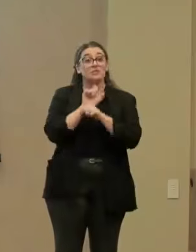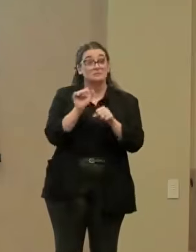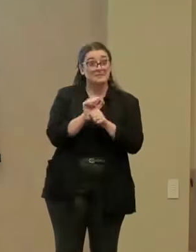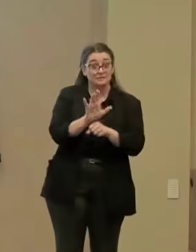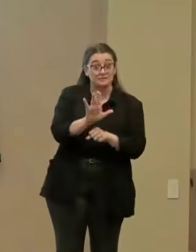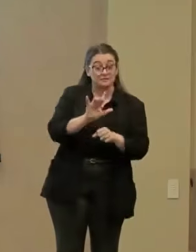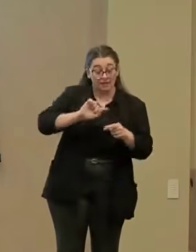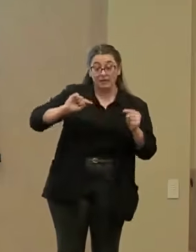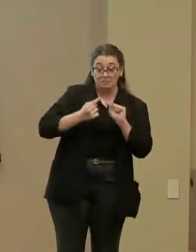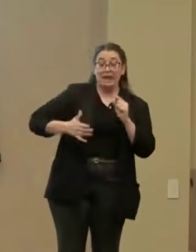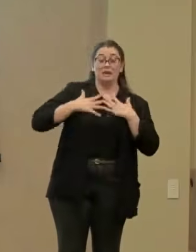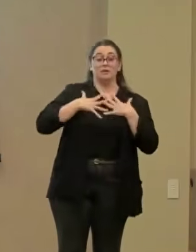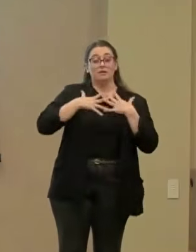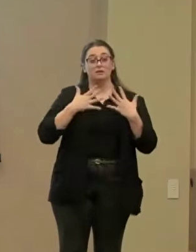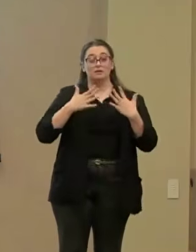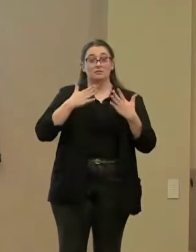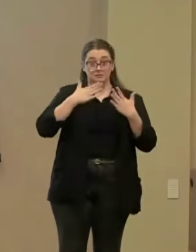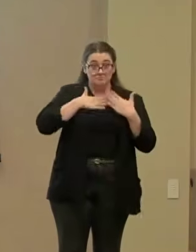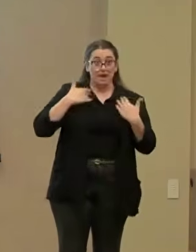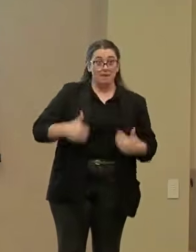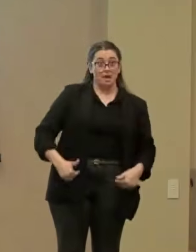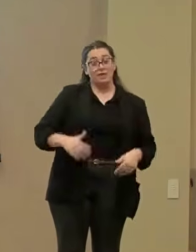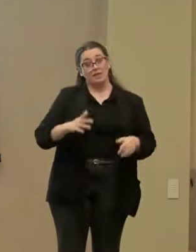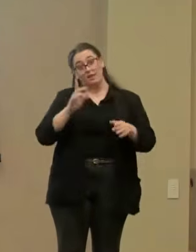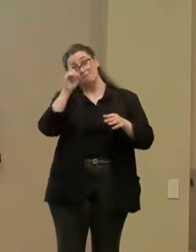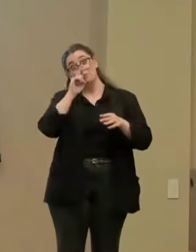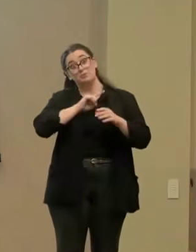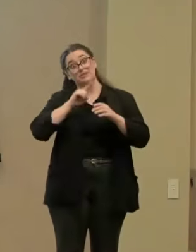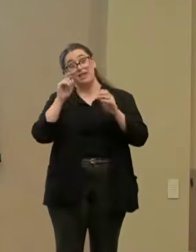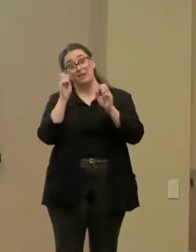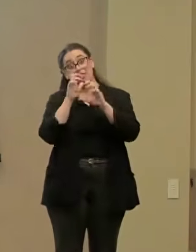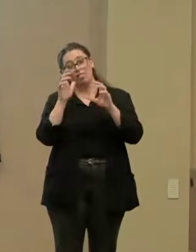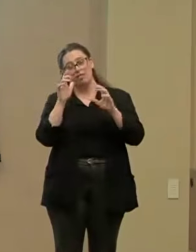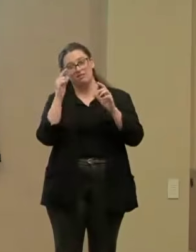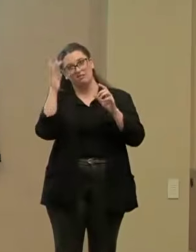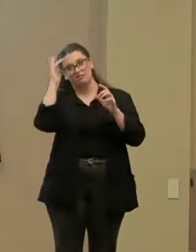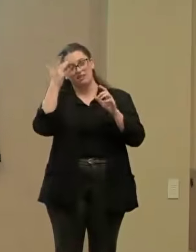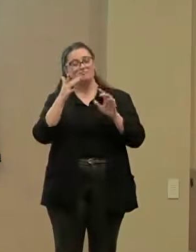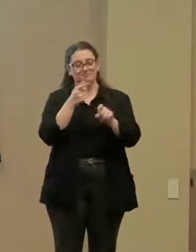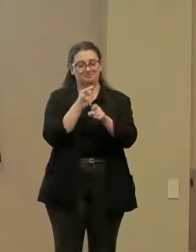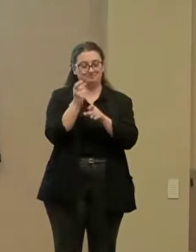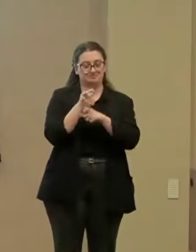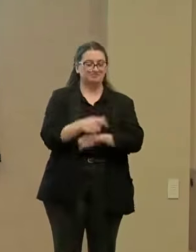Literally and figuratively. No. I think over the years,